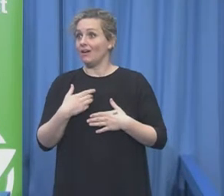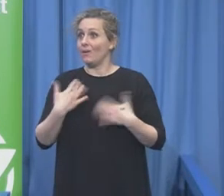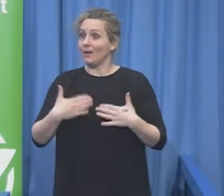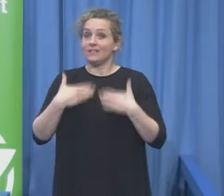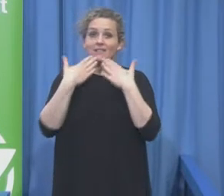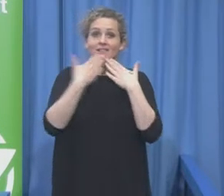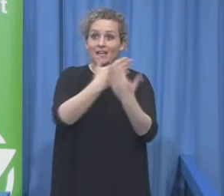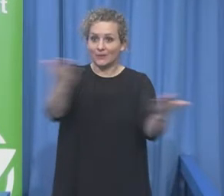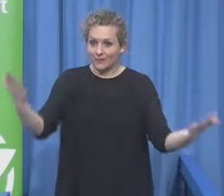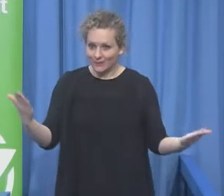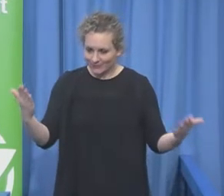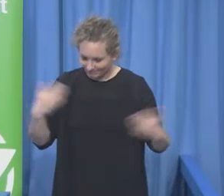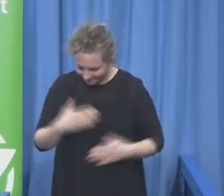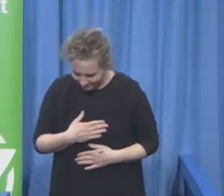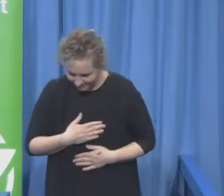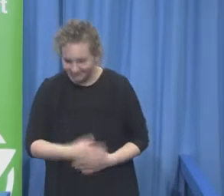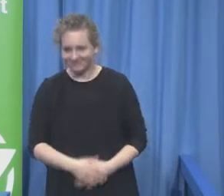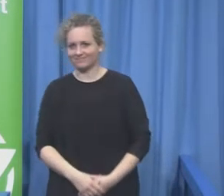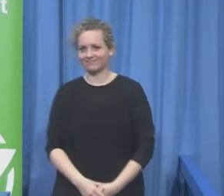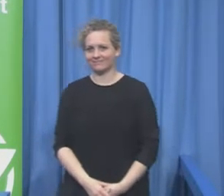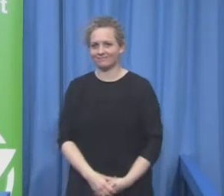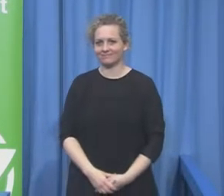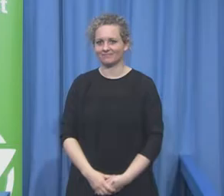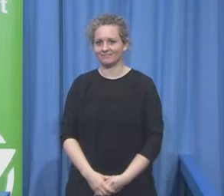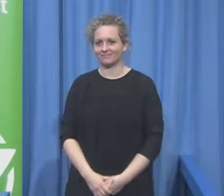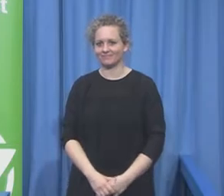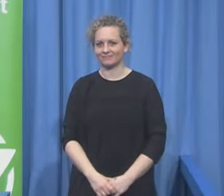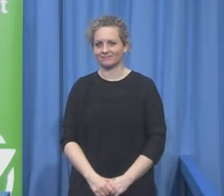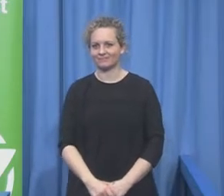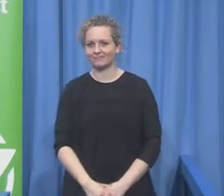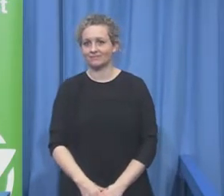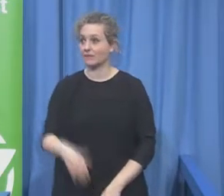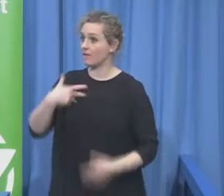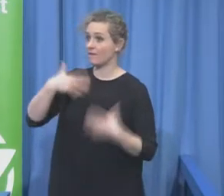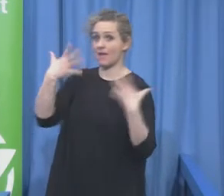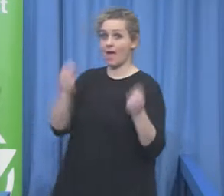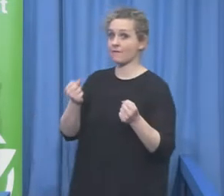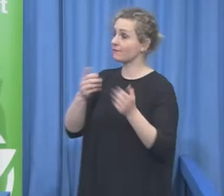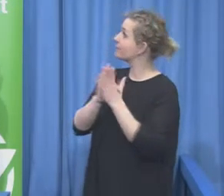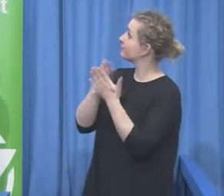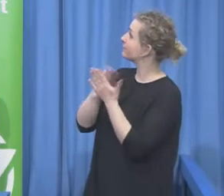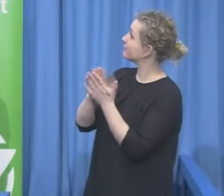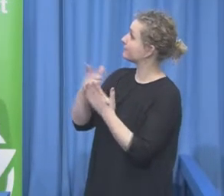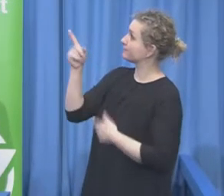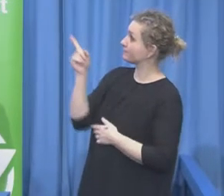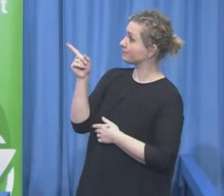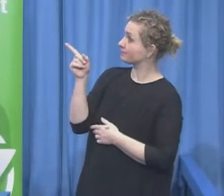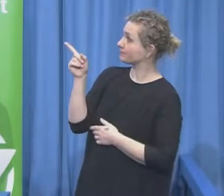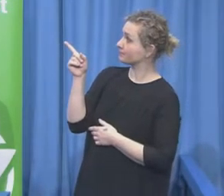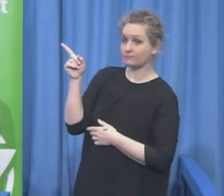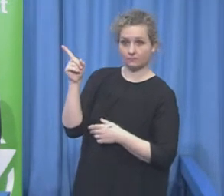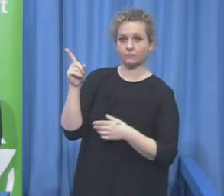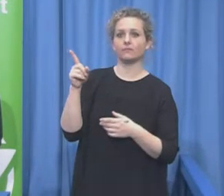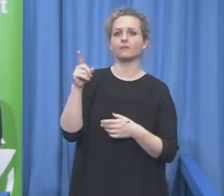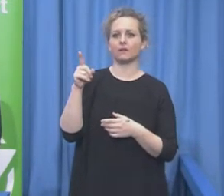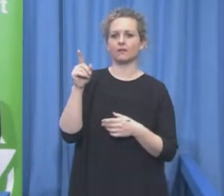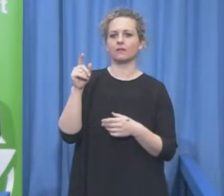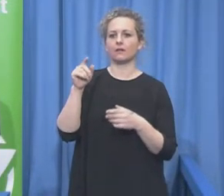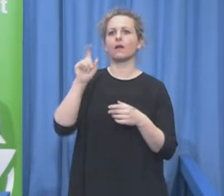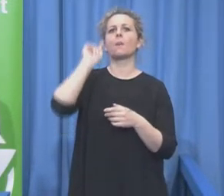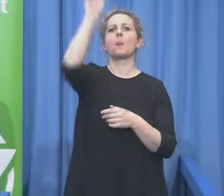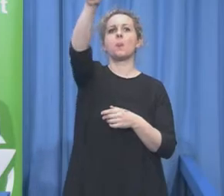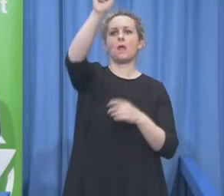And I've kept the brochures at the back. Anybody interested to know more can pick one from the behind. Thank you, Gopal.